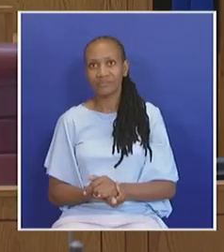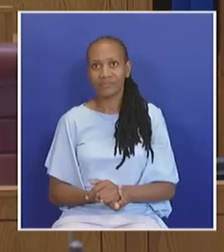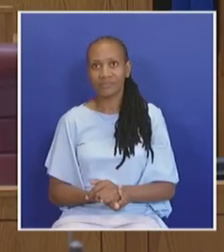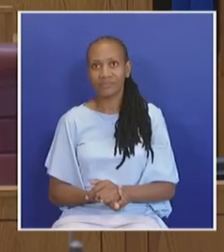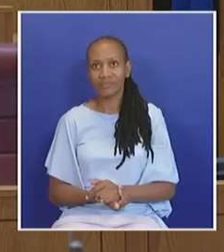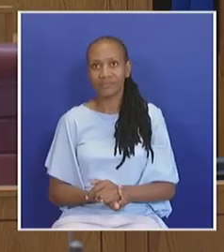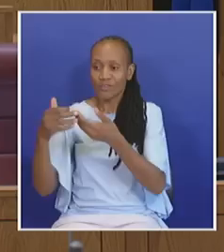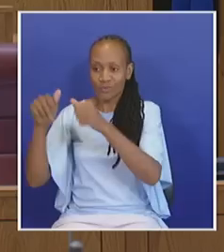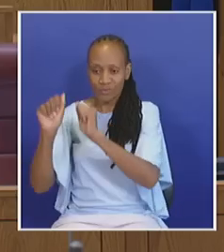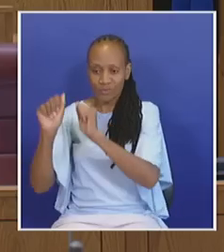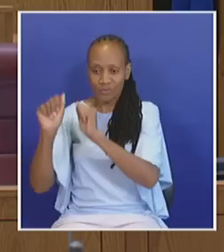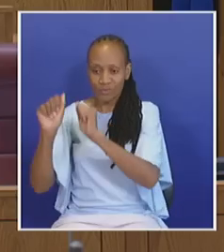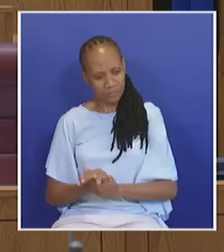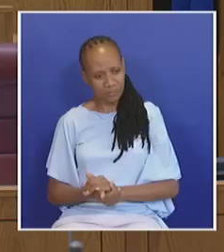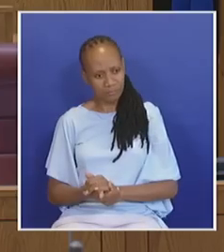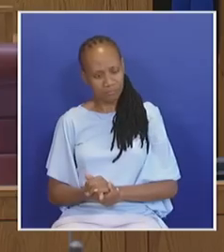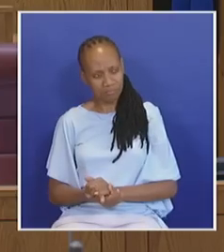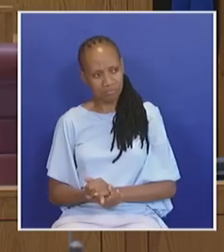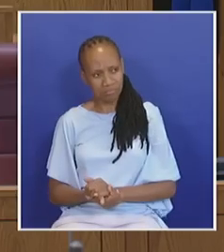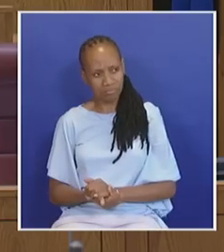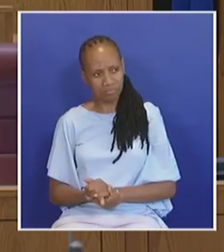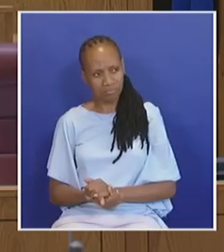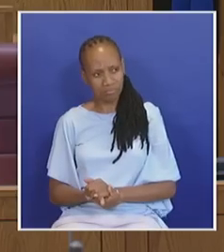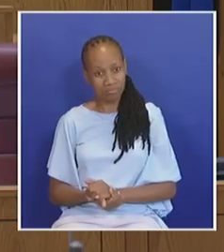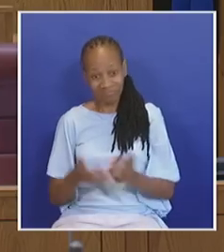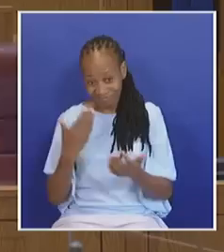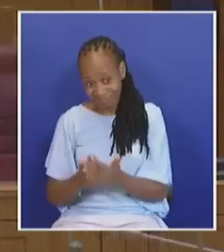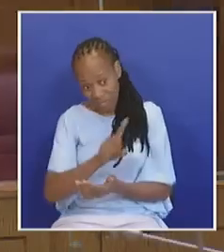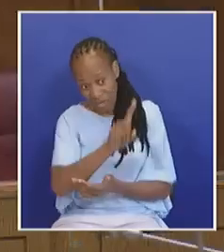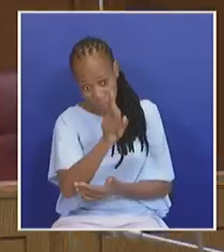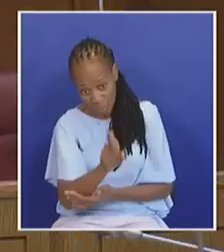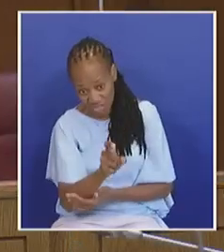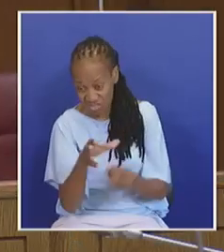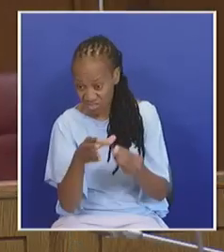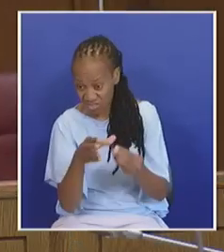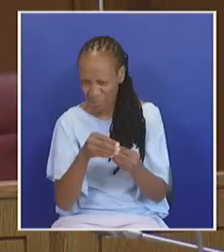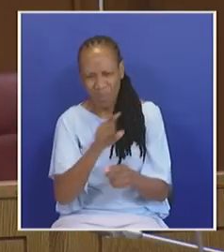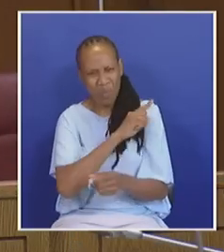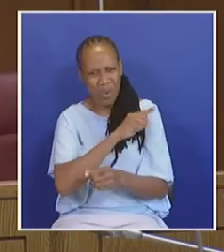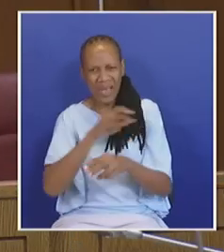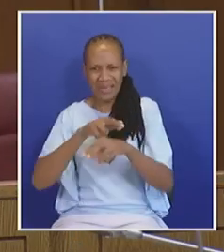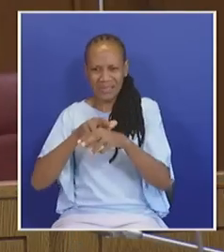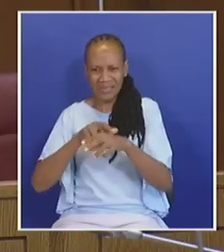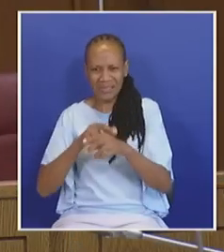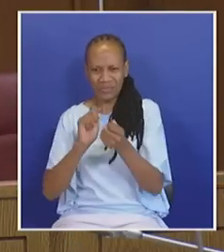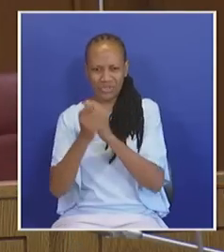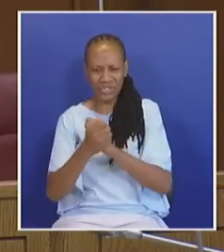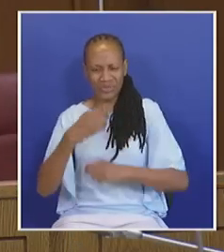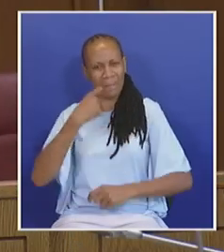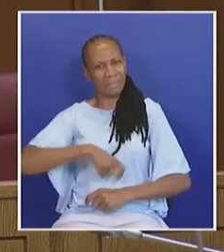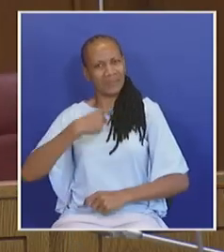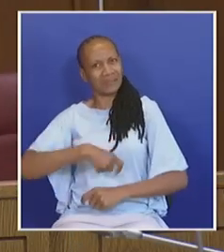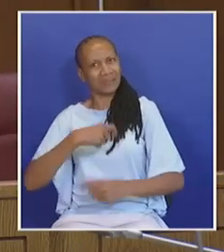you, Chair. Will the Honourable Member take a question on why he's personalising racism? We're talking about